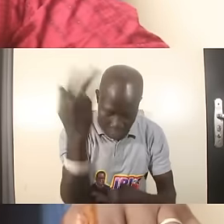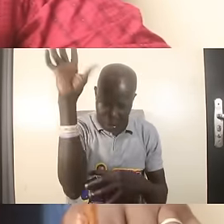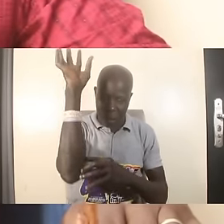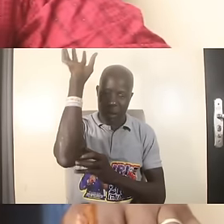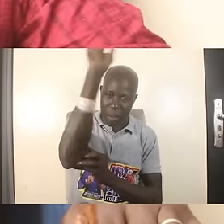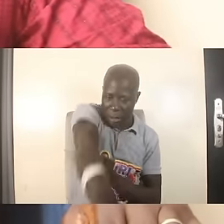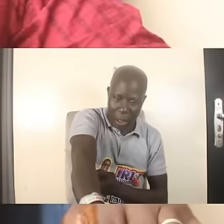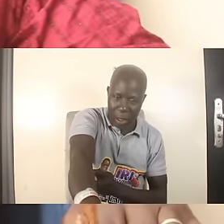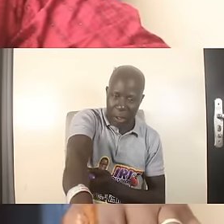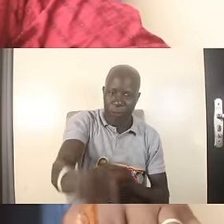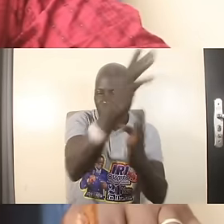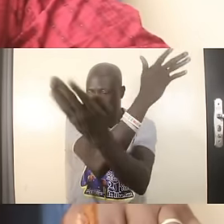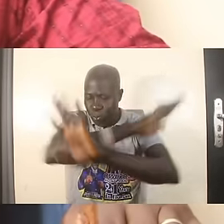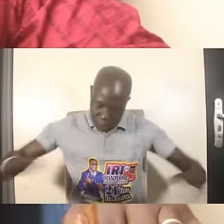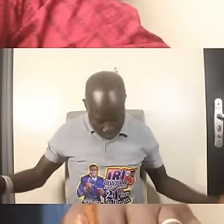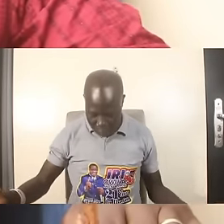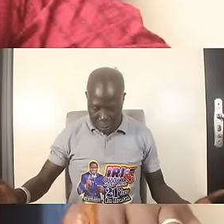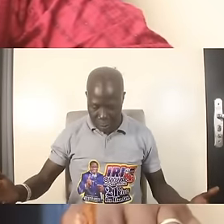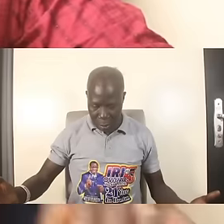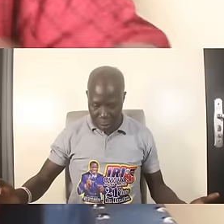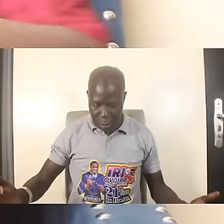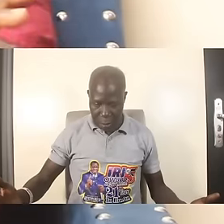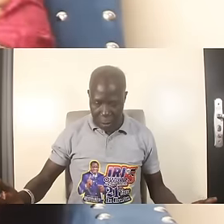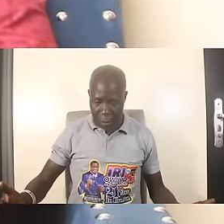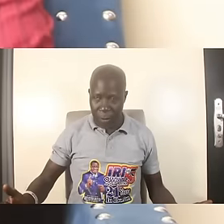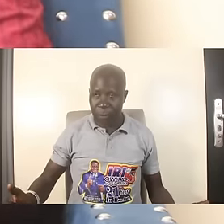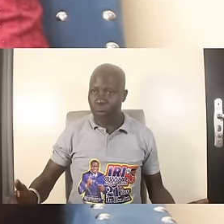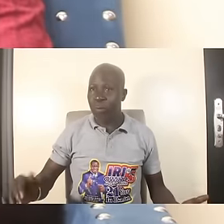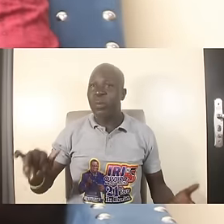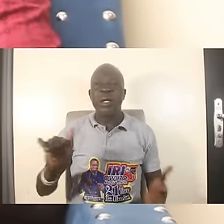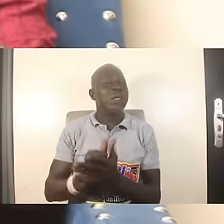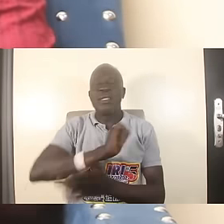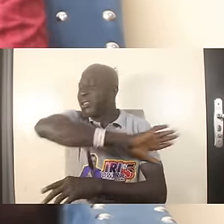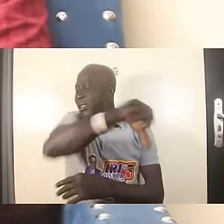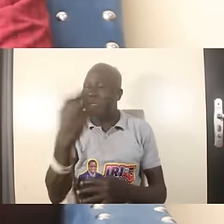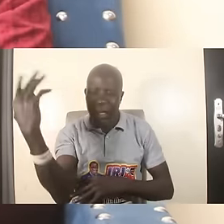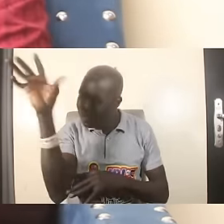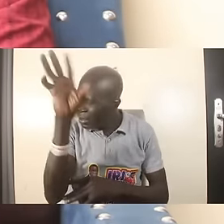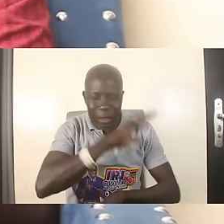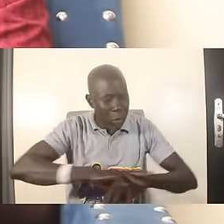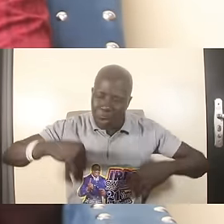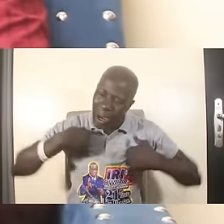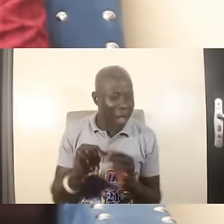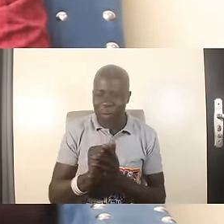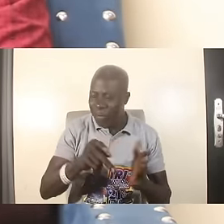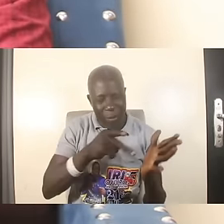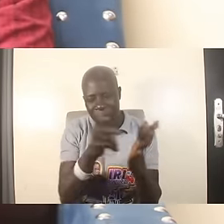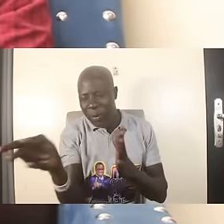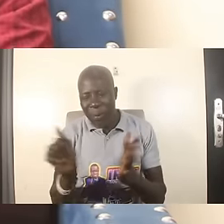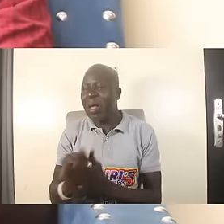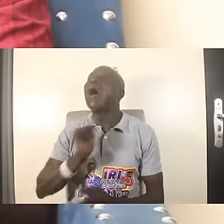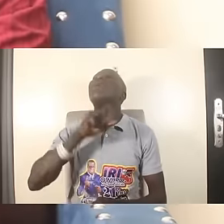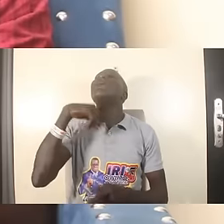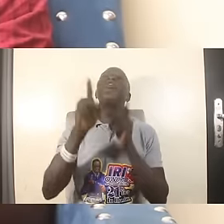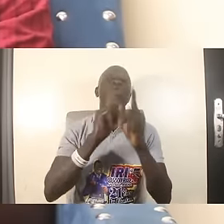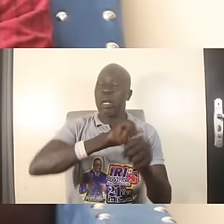landed on the ground, it just broke. It doesn't have any mark before. powerful. I'm